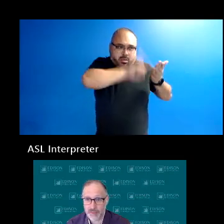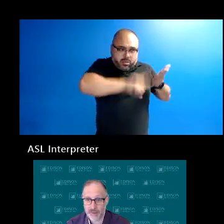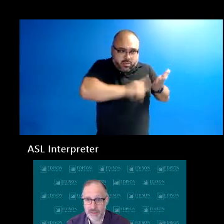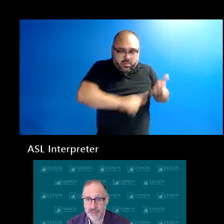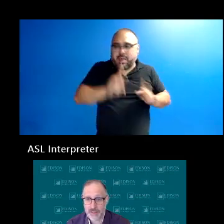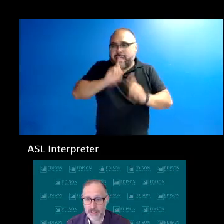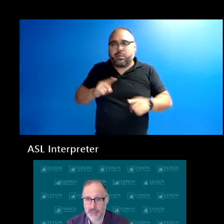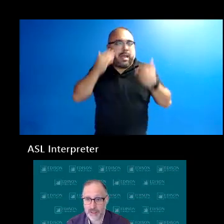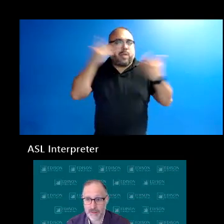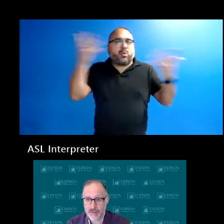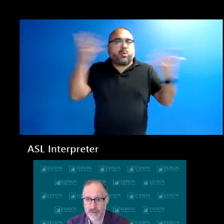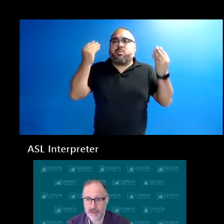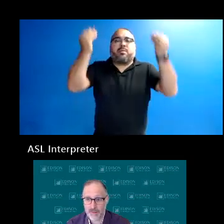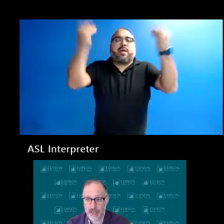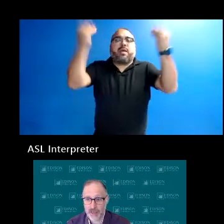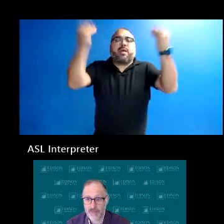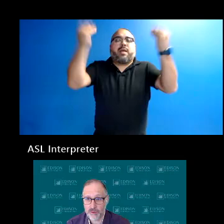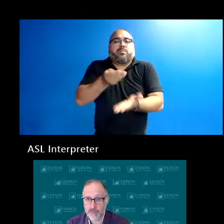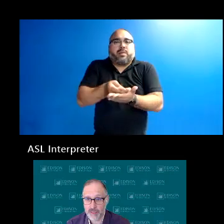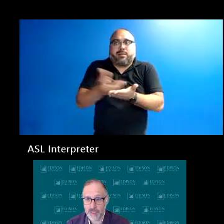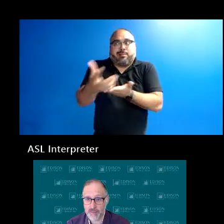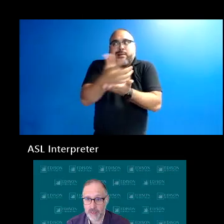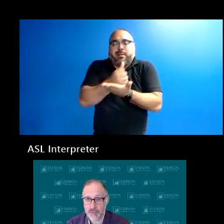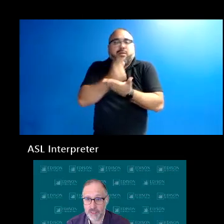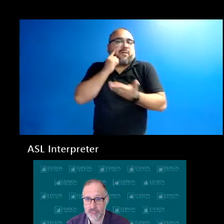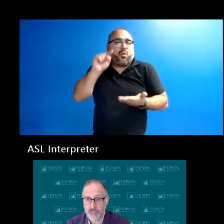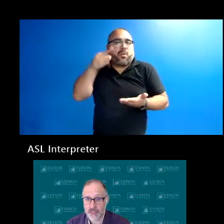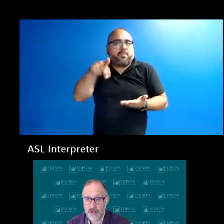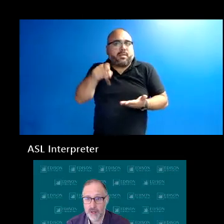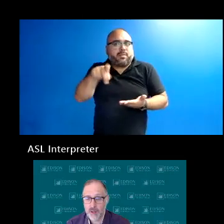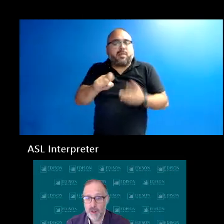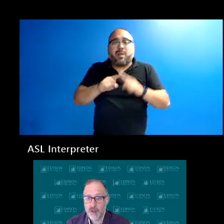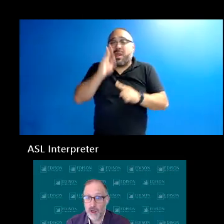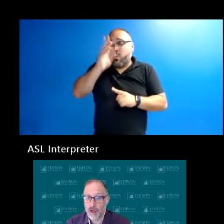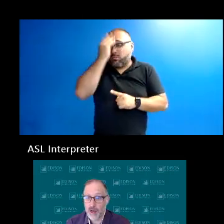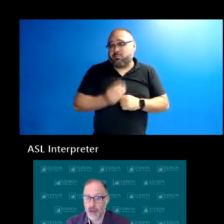much money was collected off the top of my head for PSPS, but I will say this, that